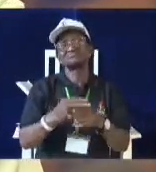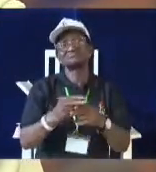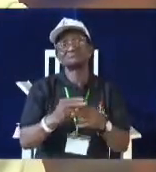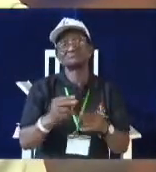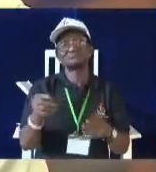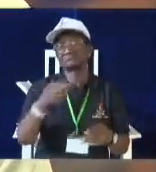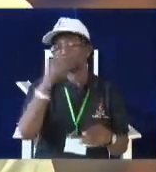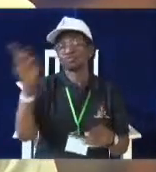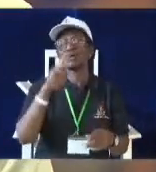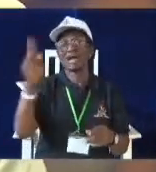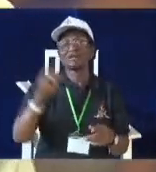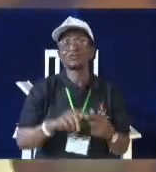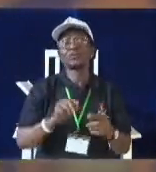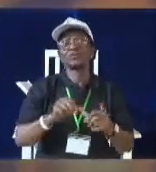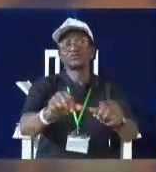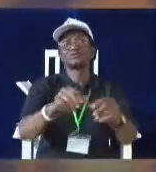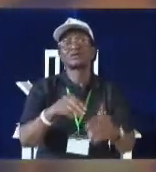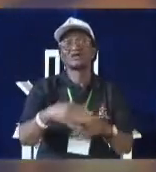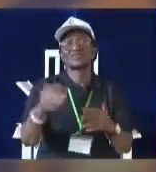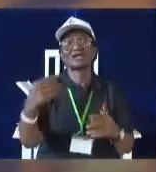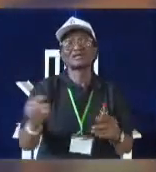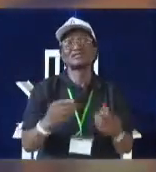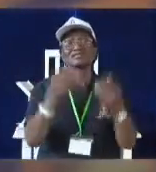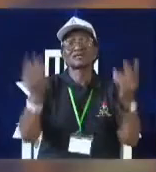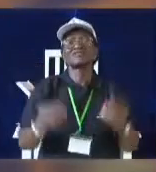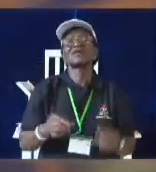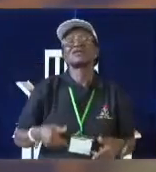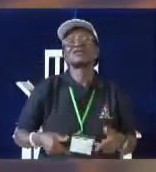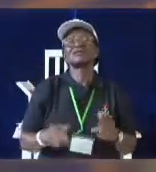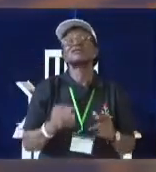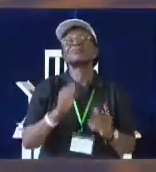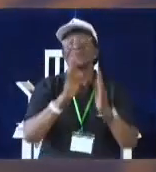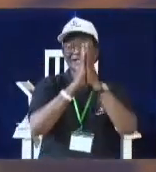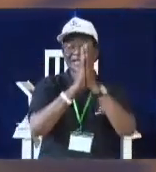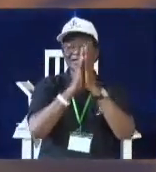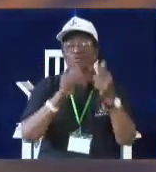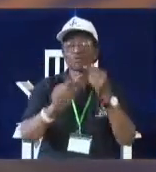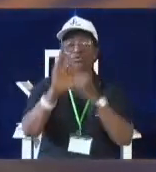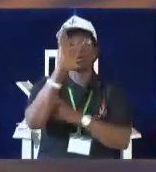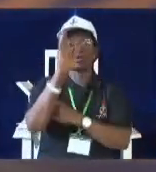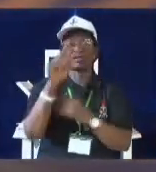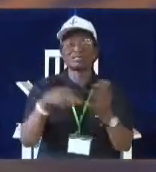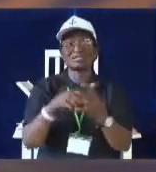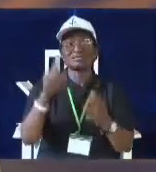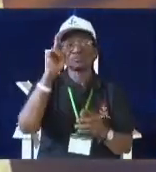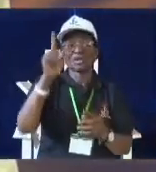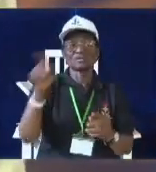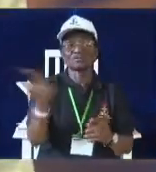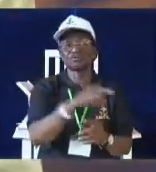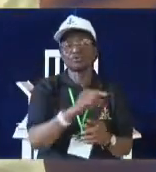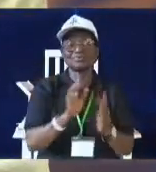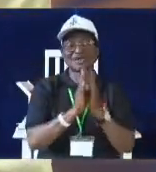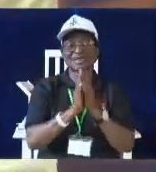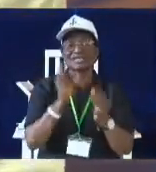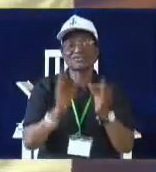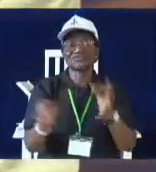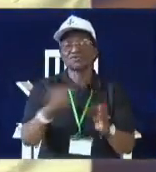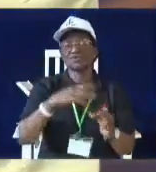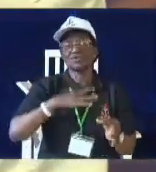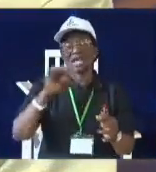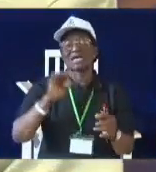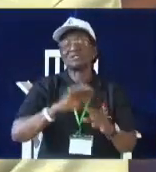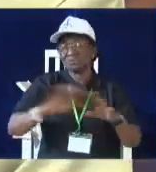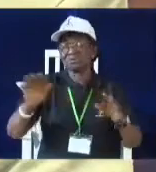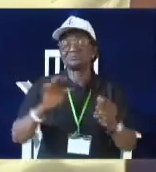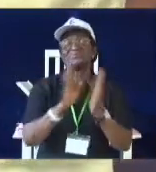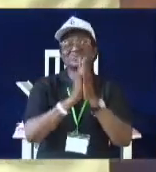service. You now lift your voice to the Almighty God. And this one, you pray it if you like. If you don't like, don't pray